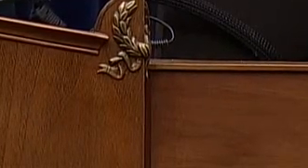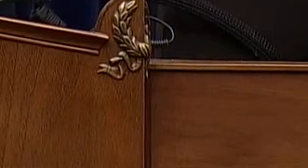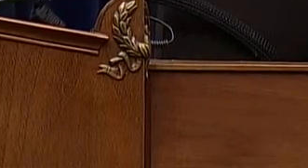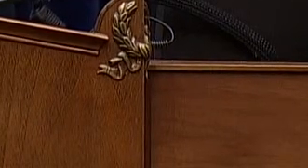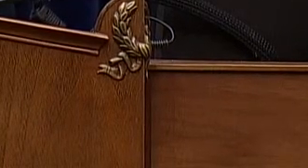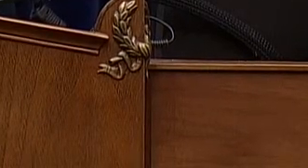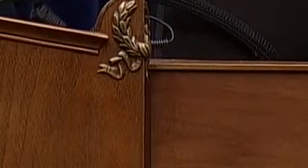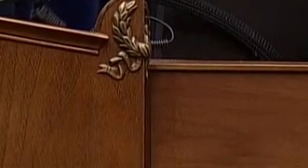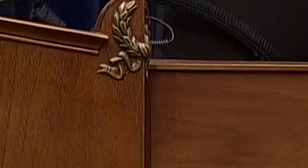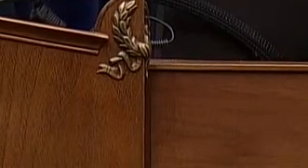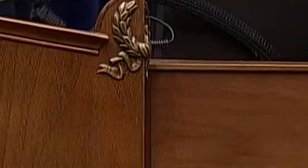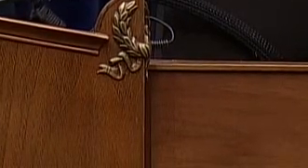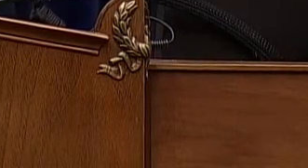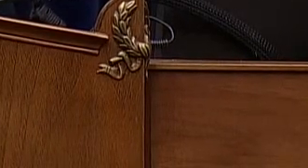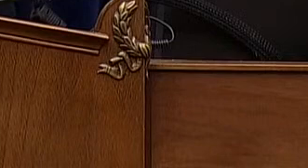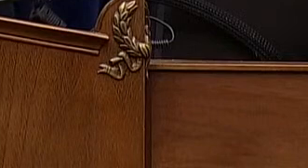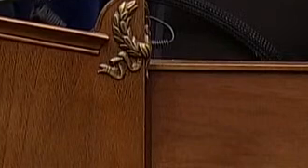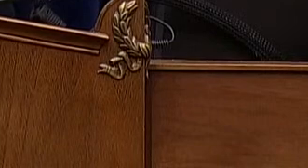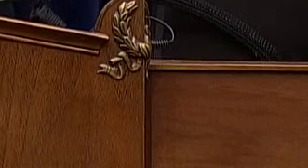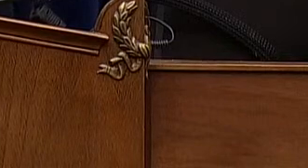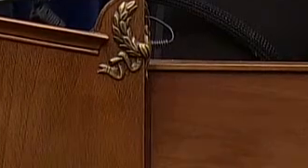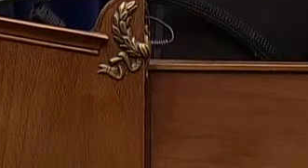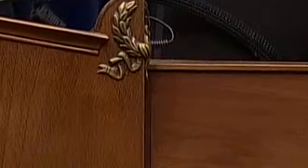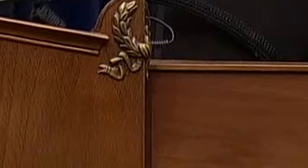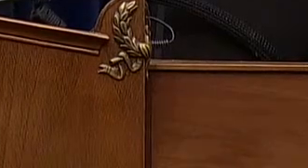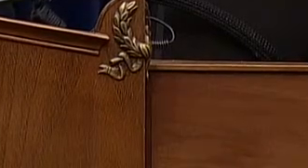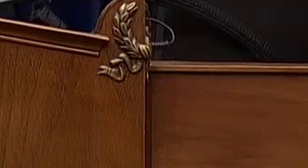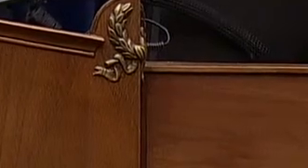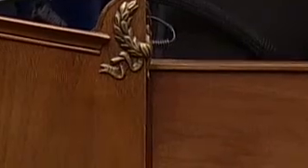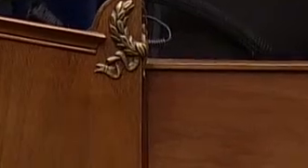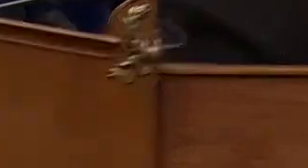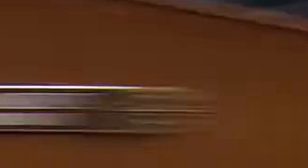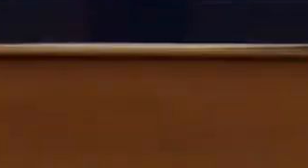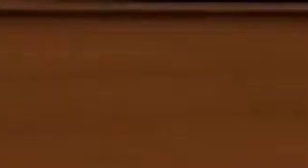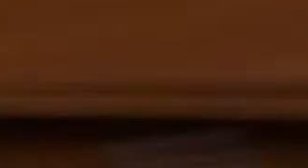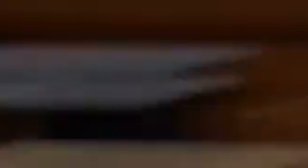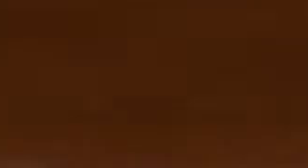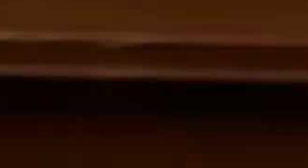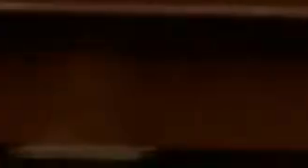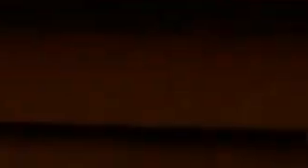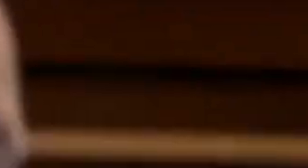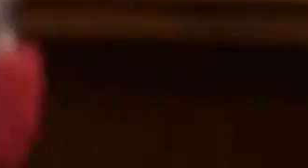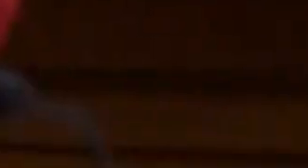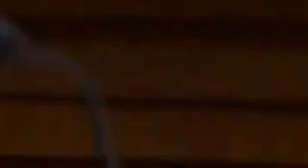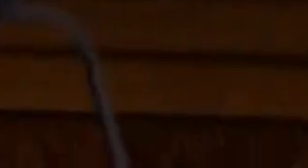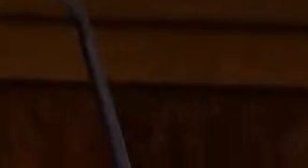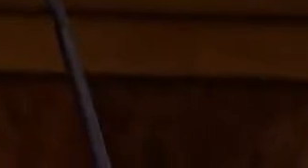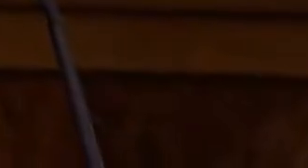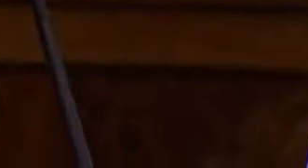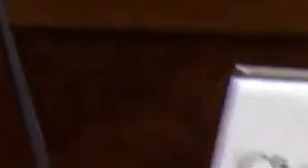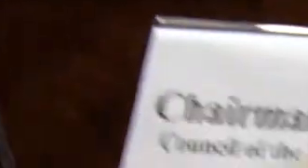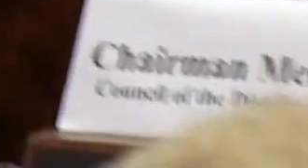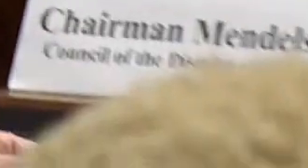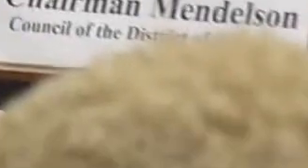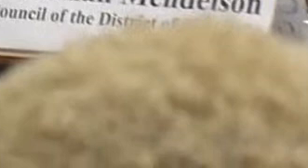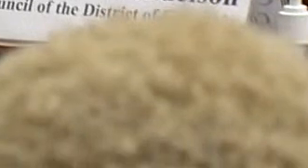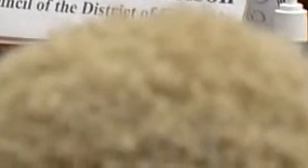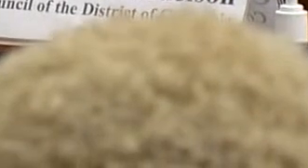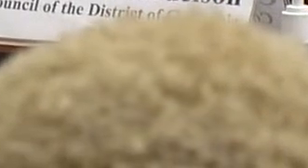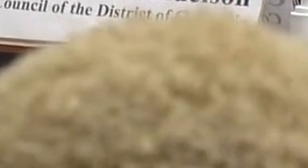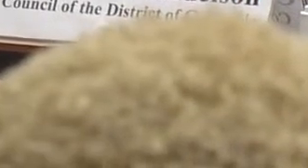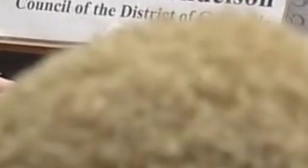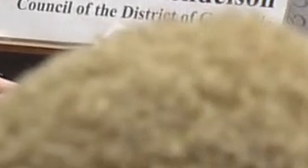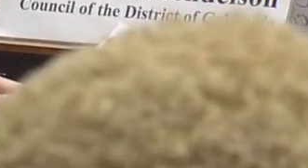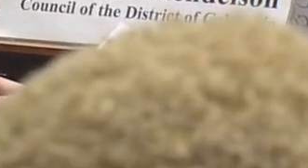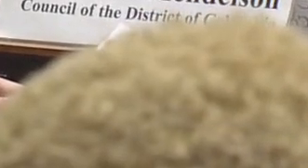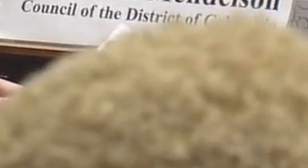Chairman Mendelson and his colleagues and their predecessors, have worked hard to develop the fastest improving urban schools,